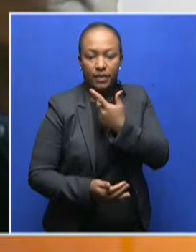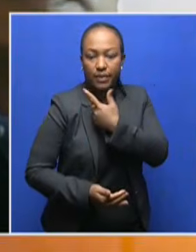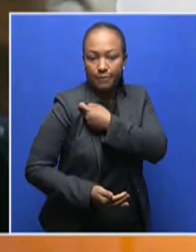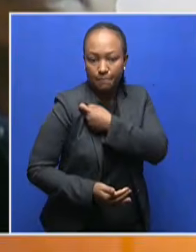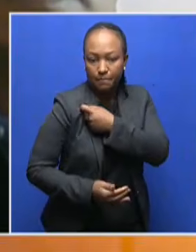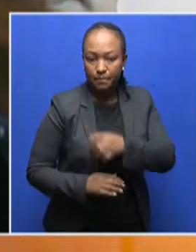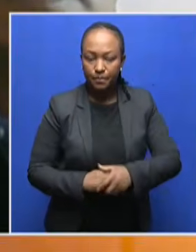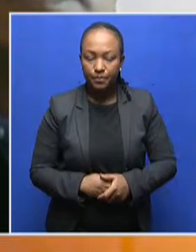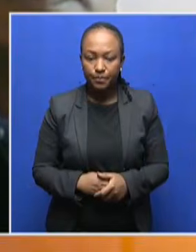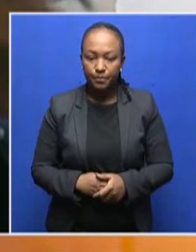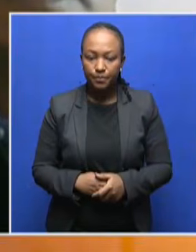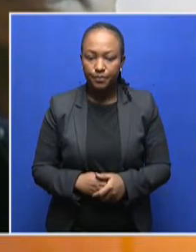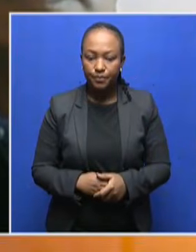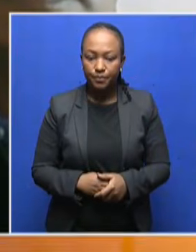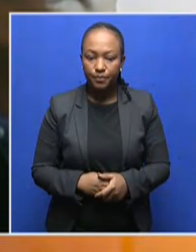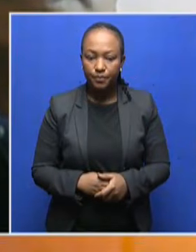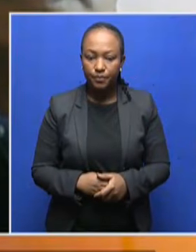Jassat?